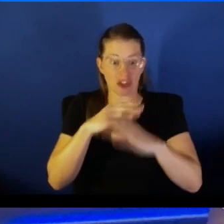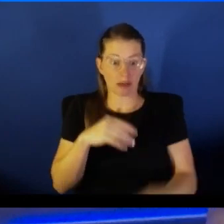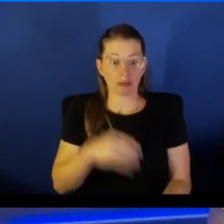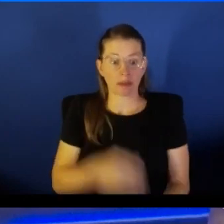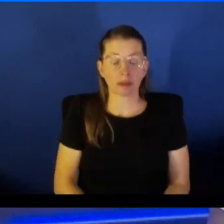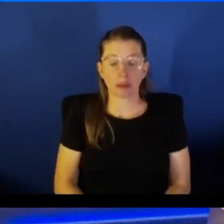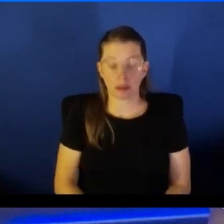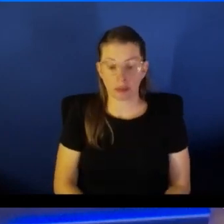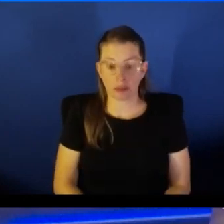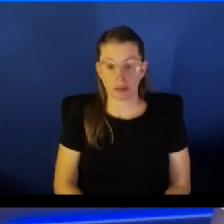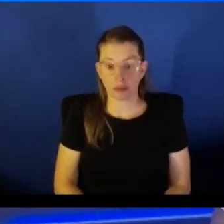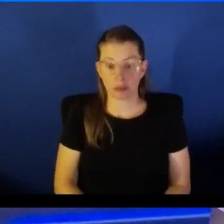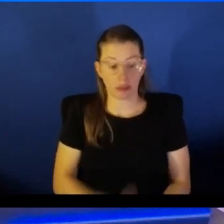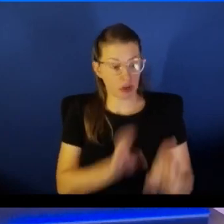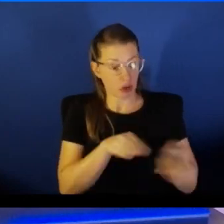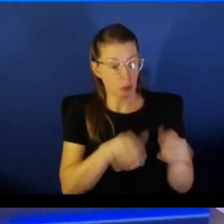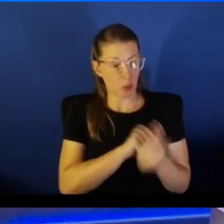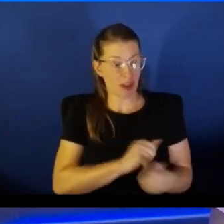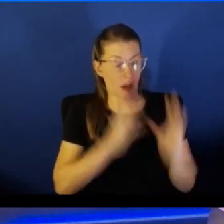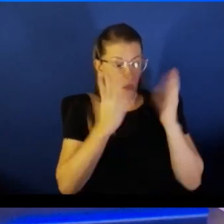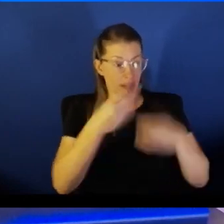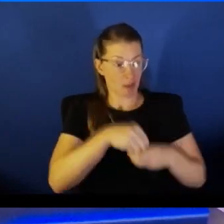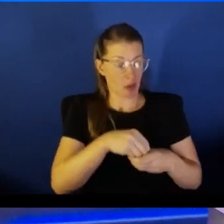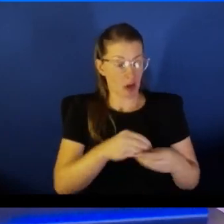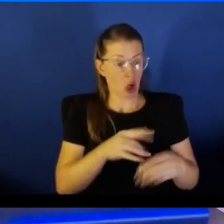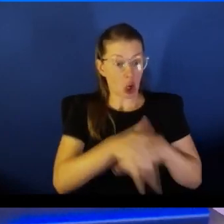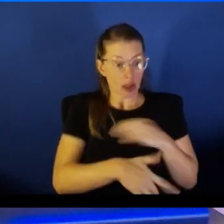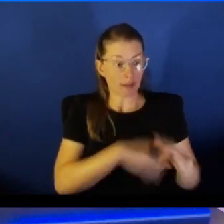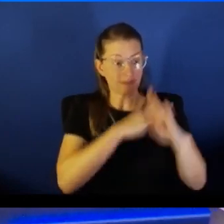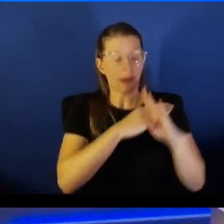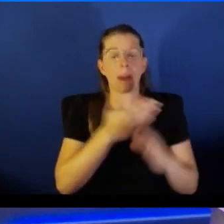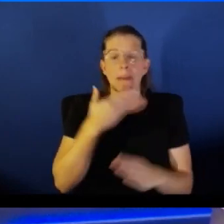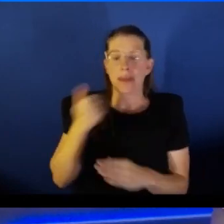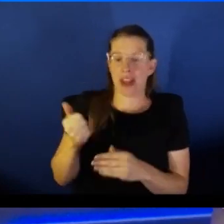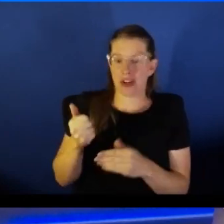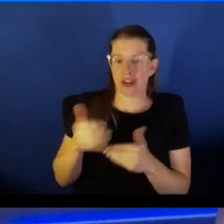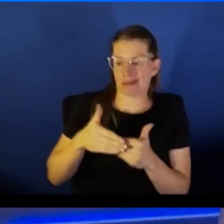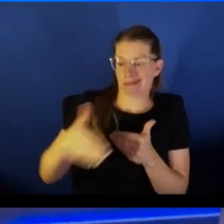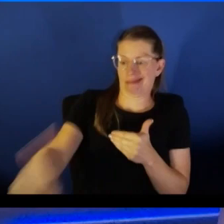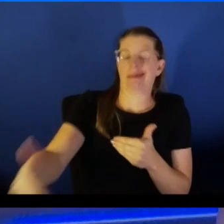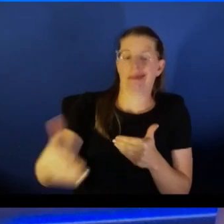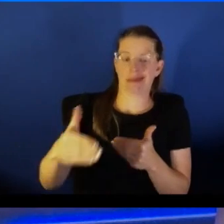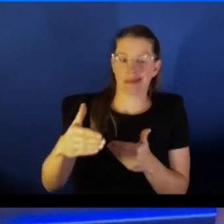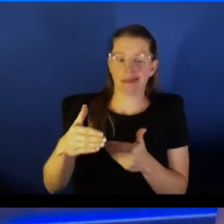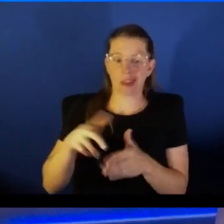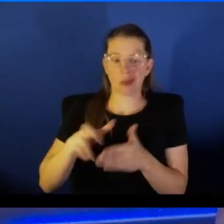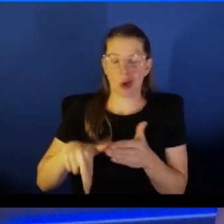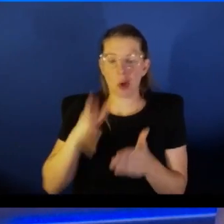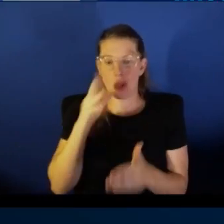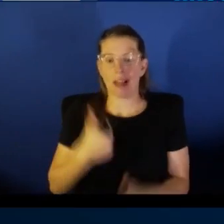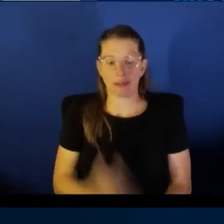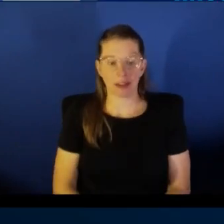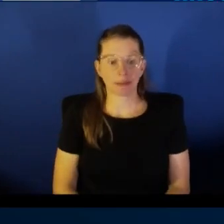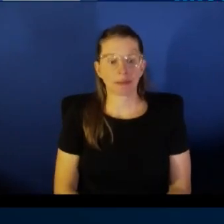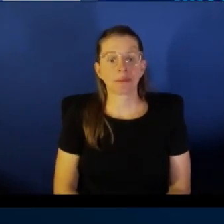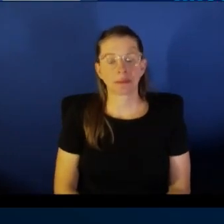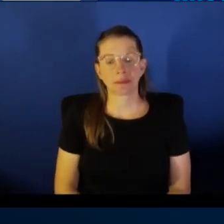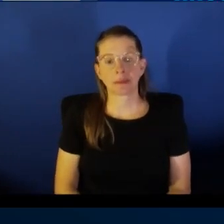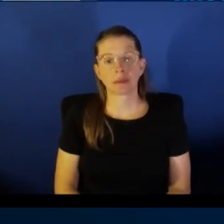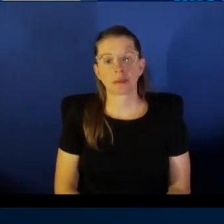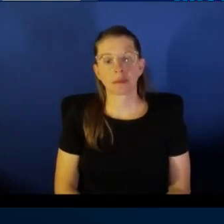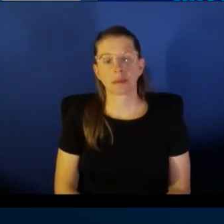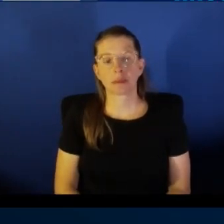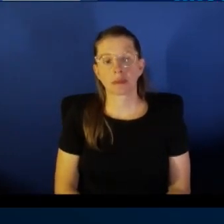for children with autism, the better outcome, a long-term outcome we can get as well. So Dr. Zhang, tell us a little bit about this